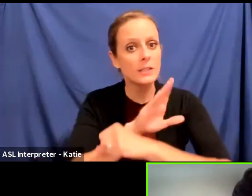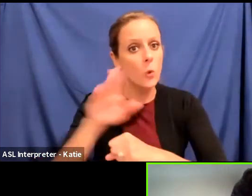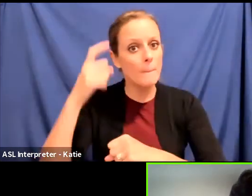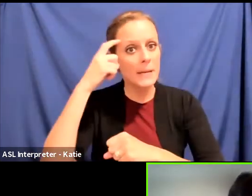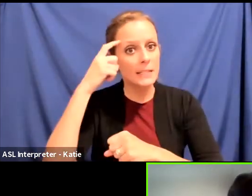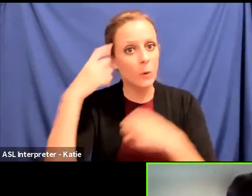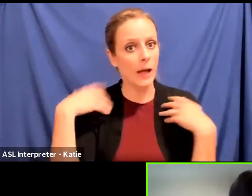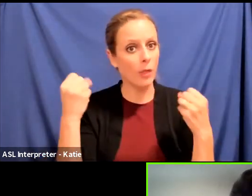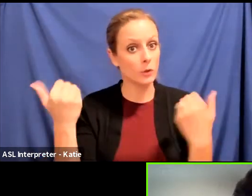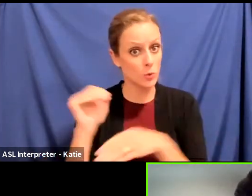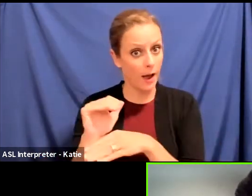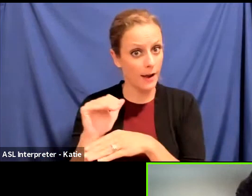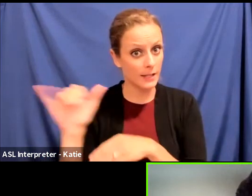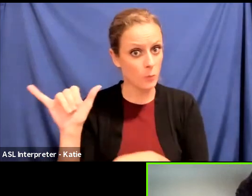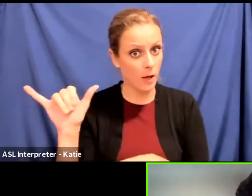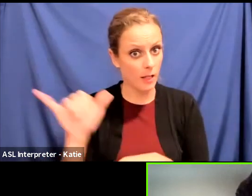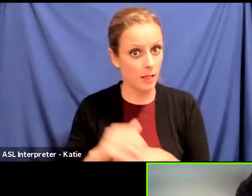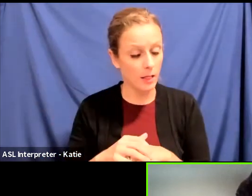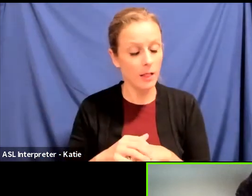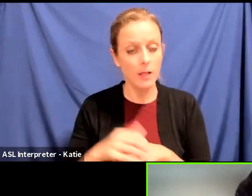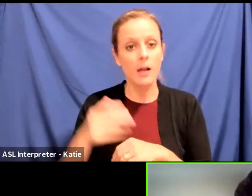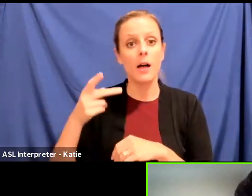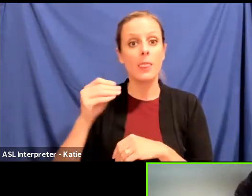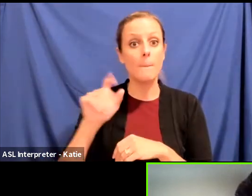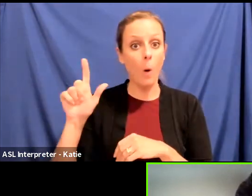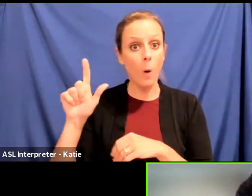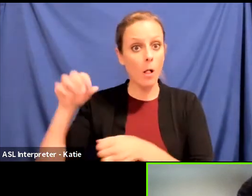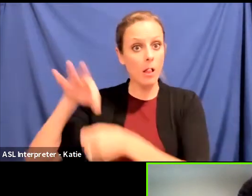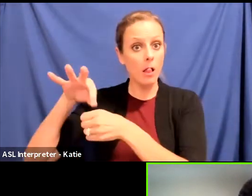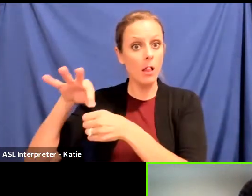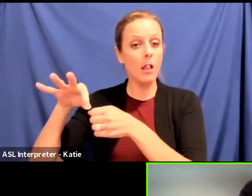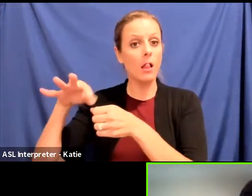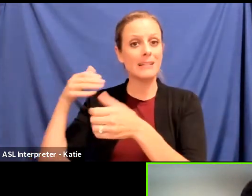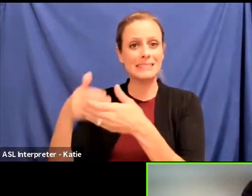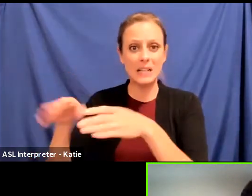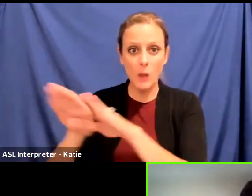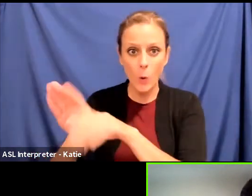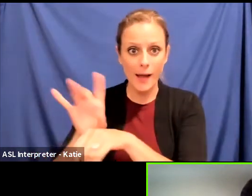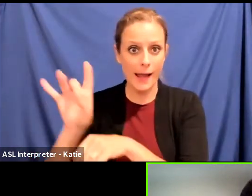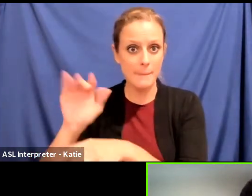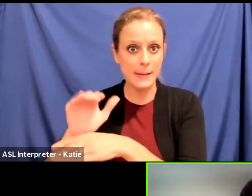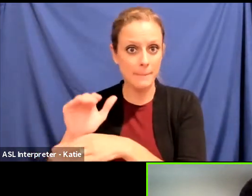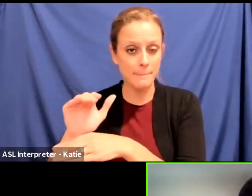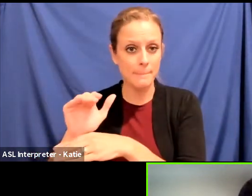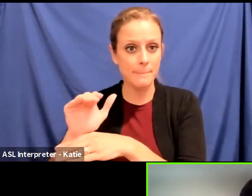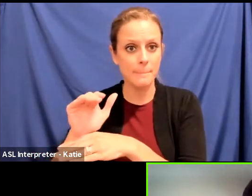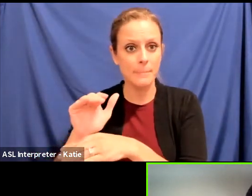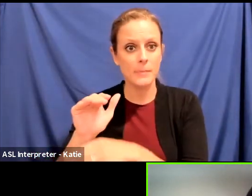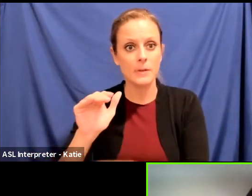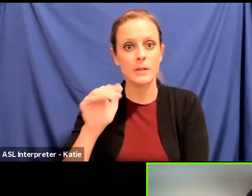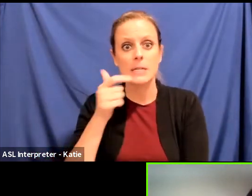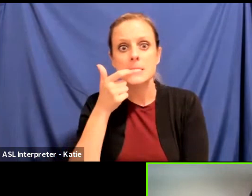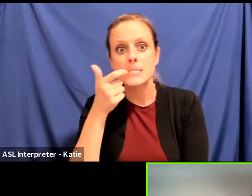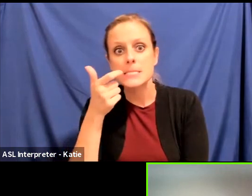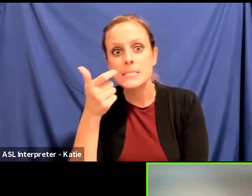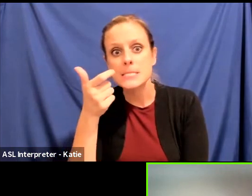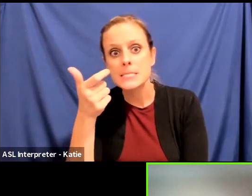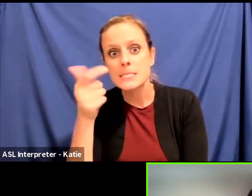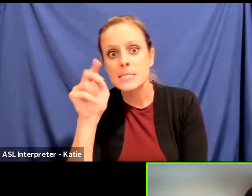well, as the polls begin to close towards 8 o'clock, and don't do much doom scrolling,